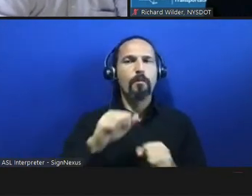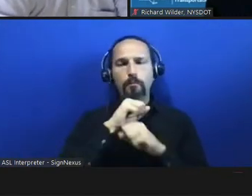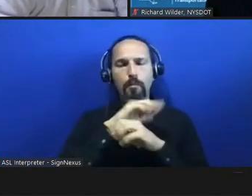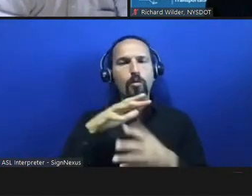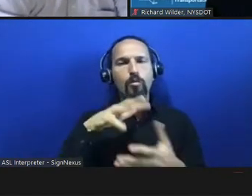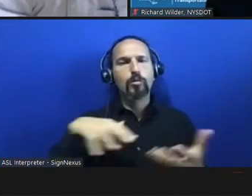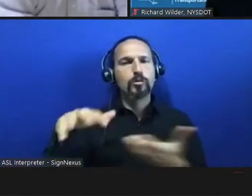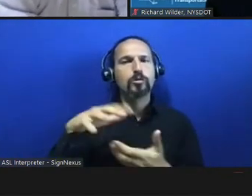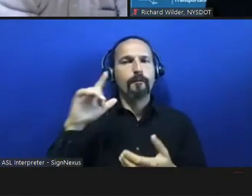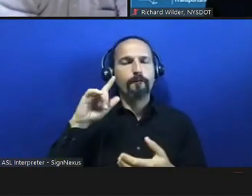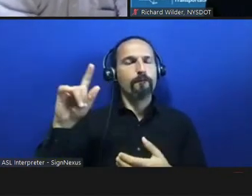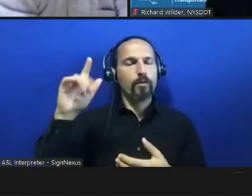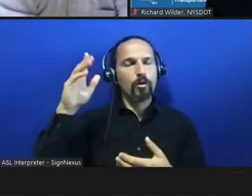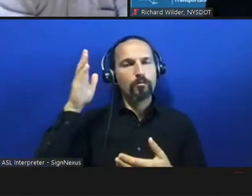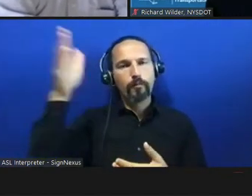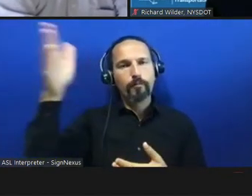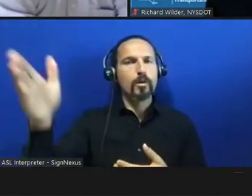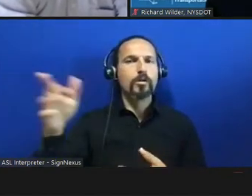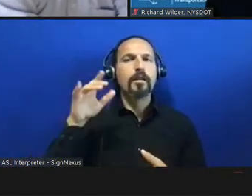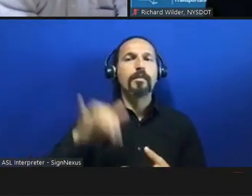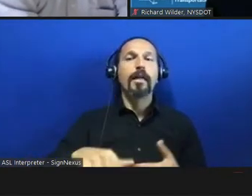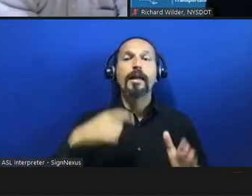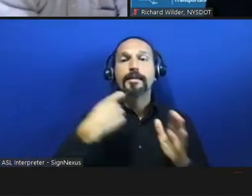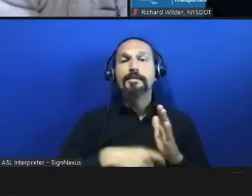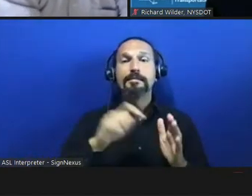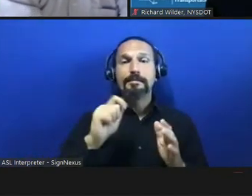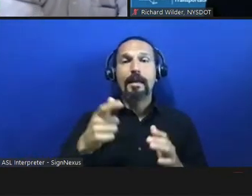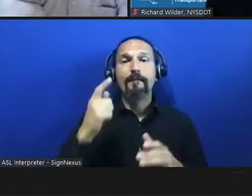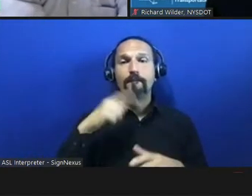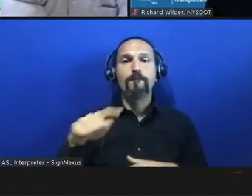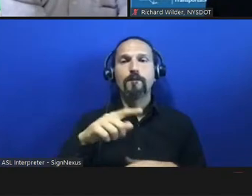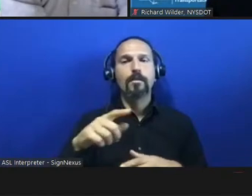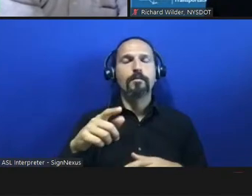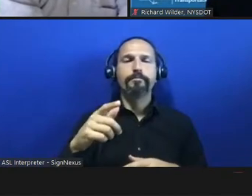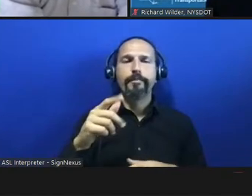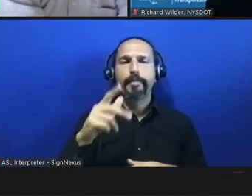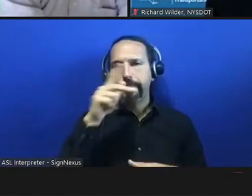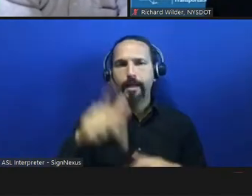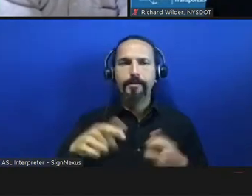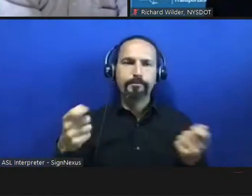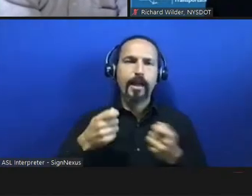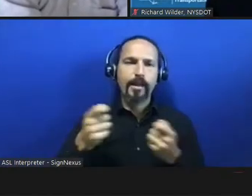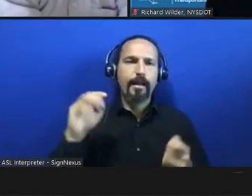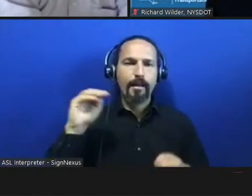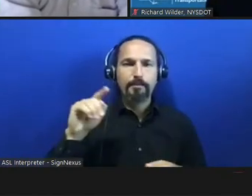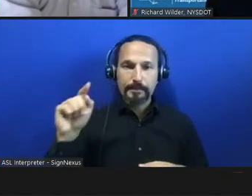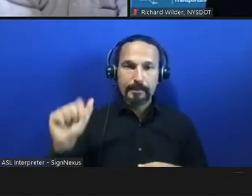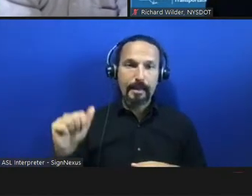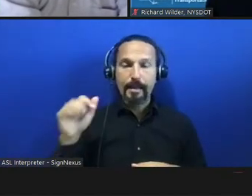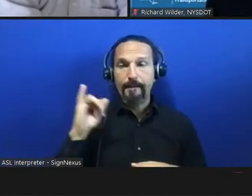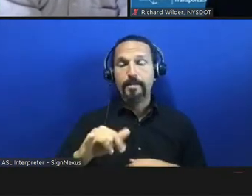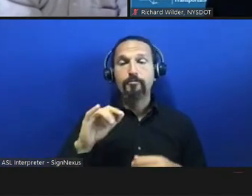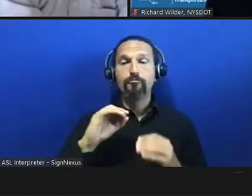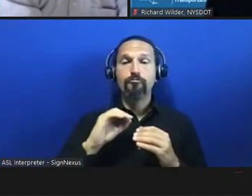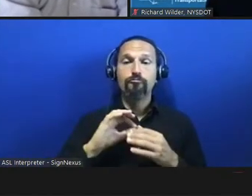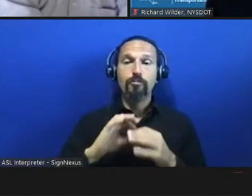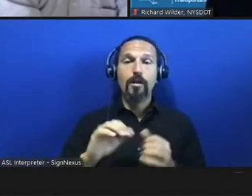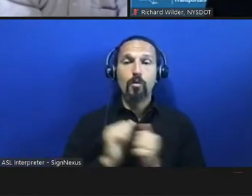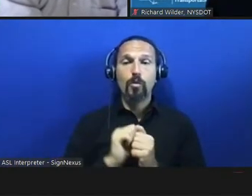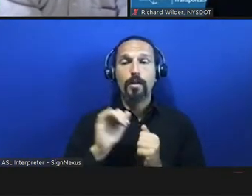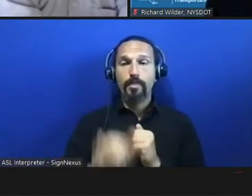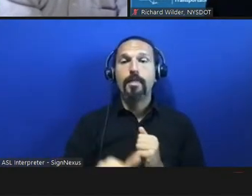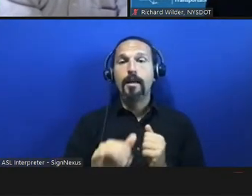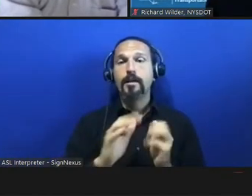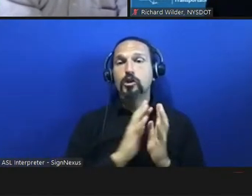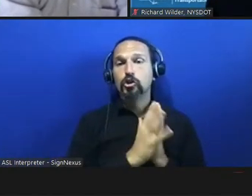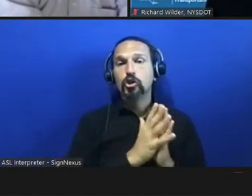term this is a regressive tax that is providing funding to the poorly managed MTA if this were truly about congestion we can